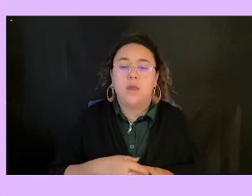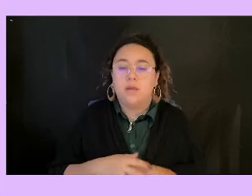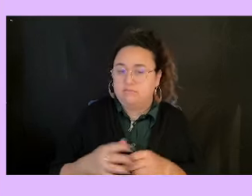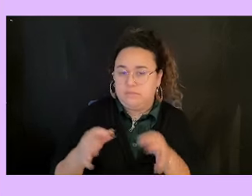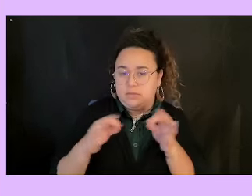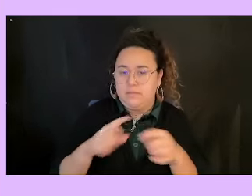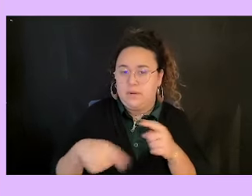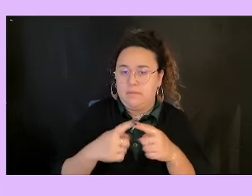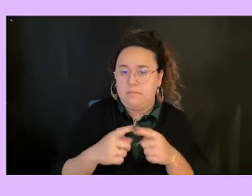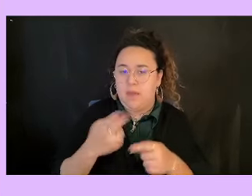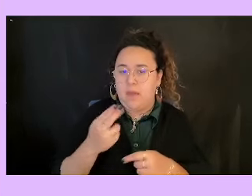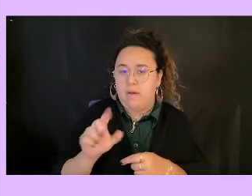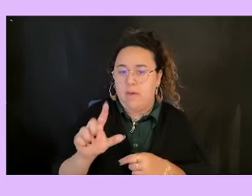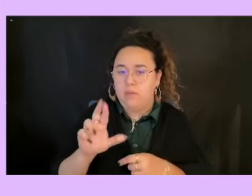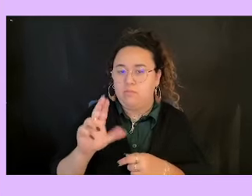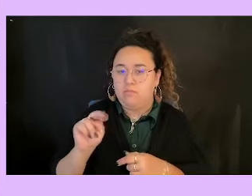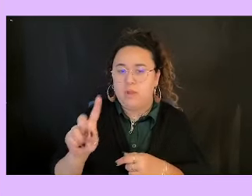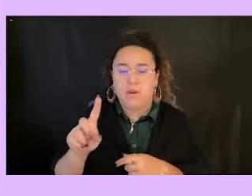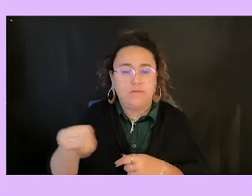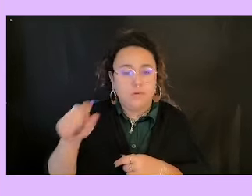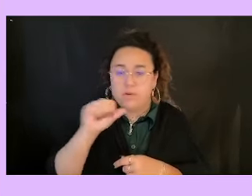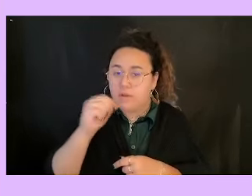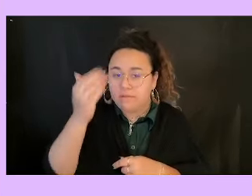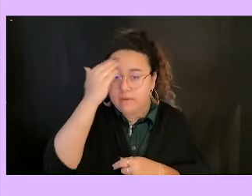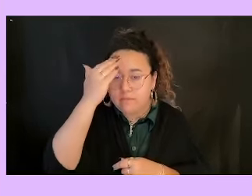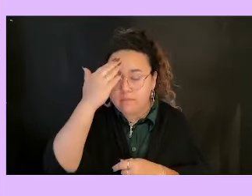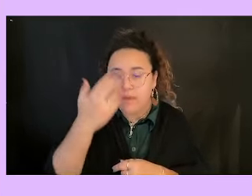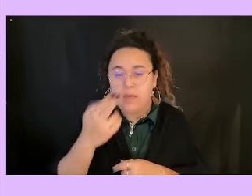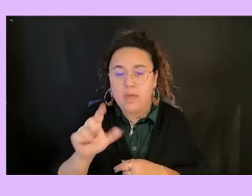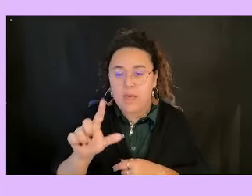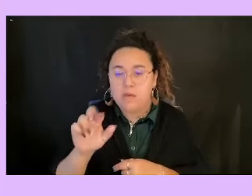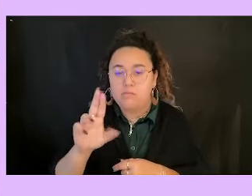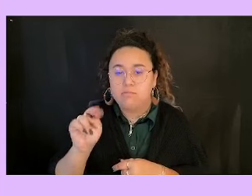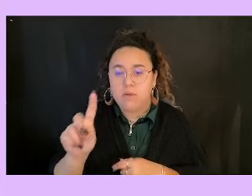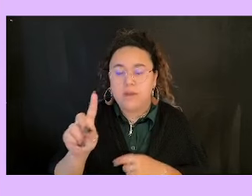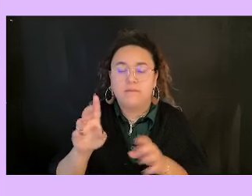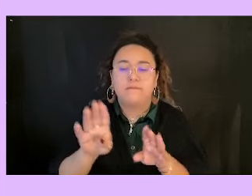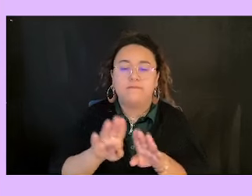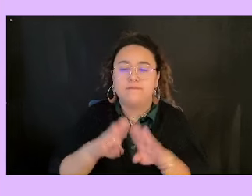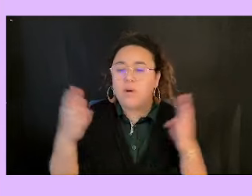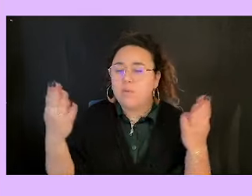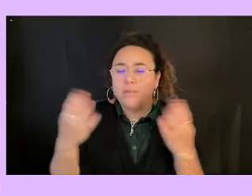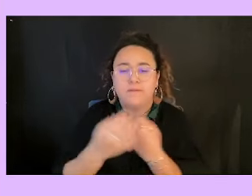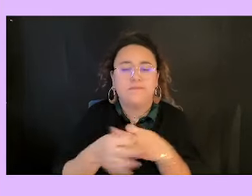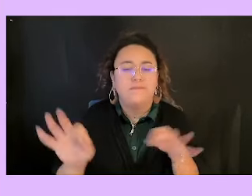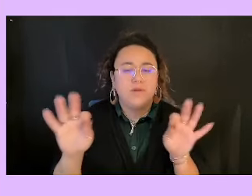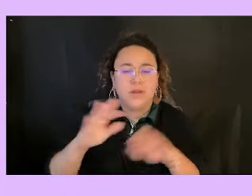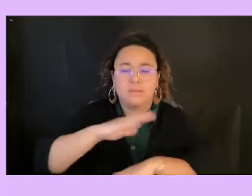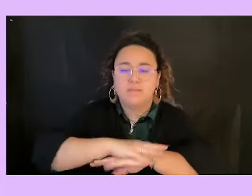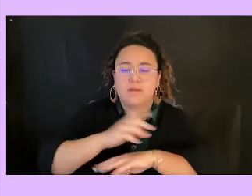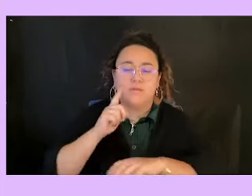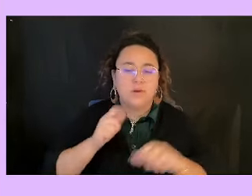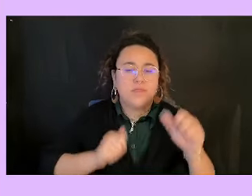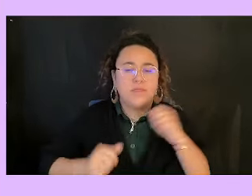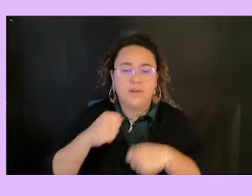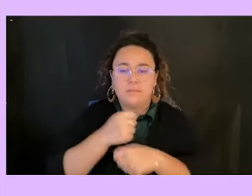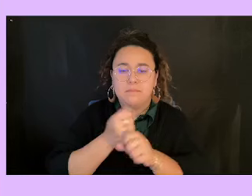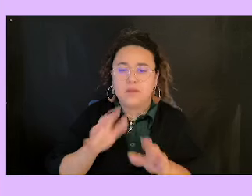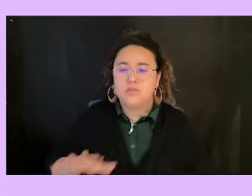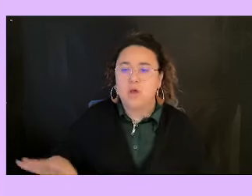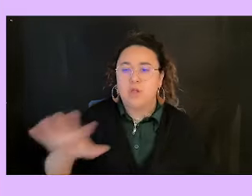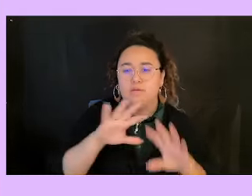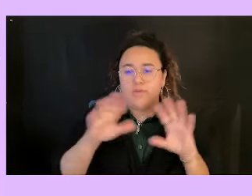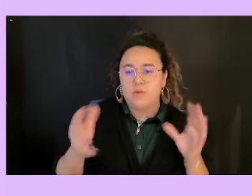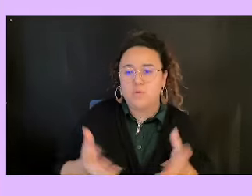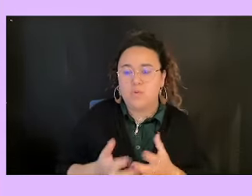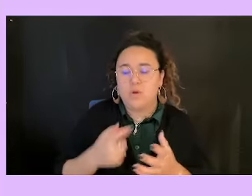be familiar. HowlRound is a free and open platform for theater makers around the world to connect. We amplify